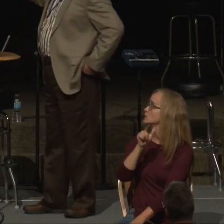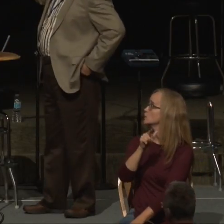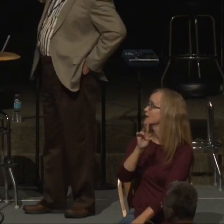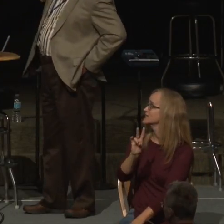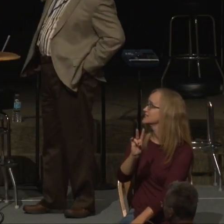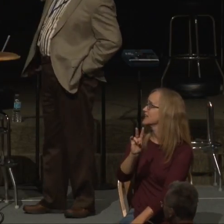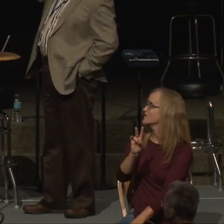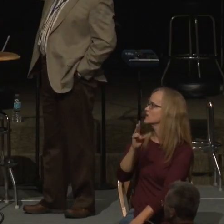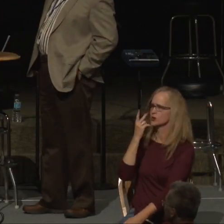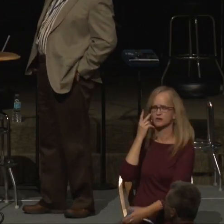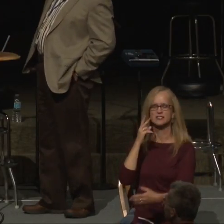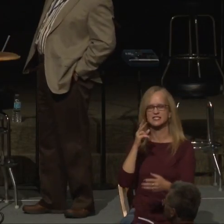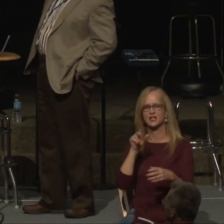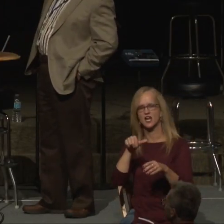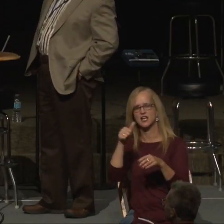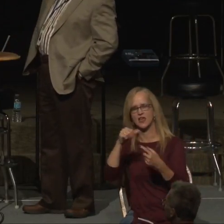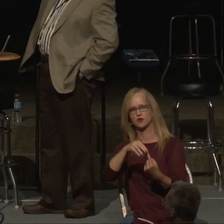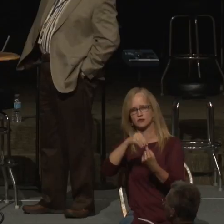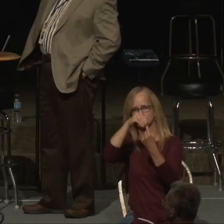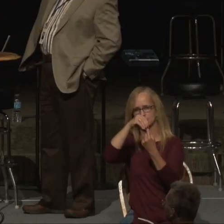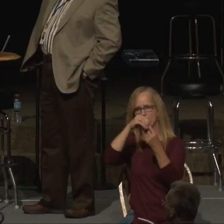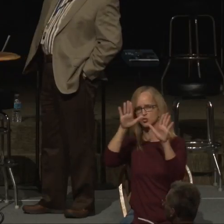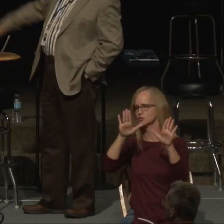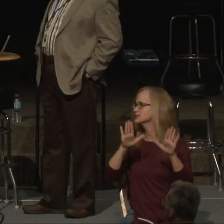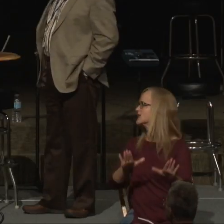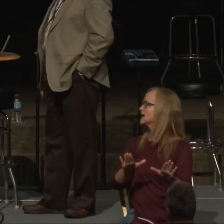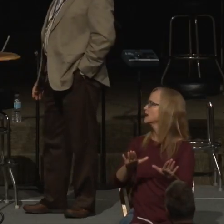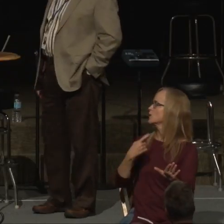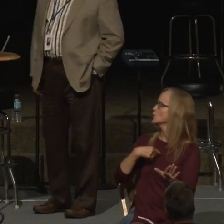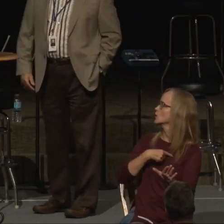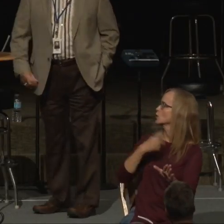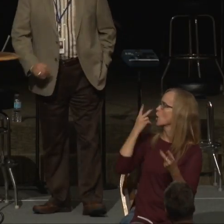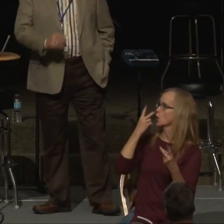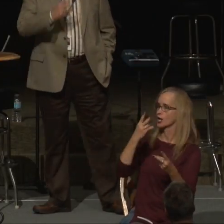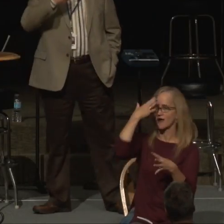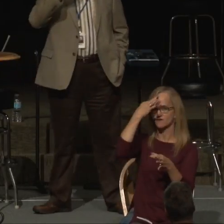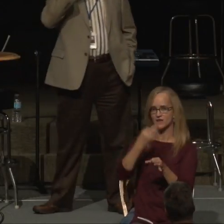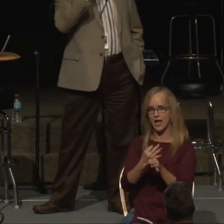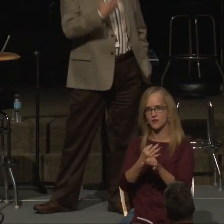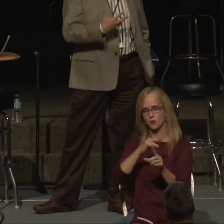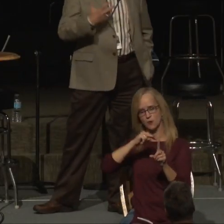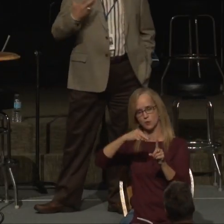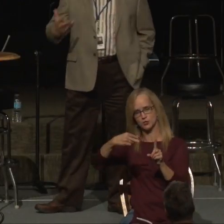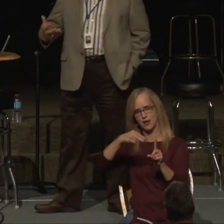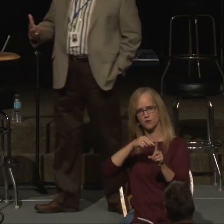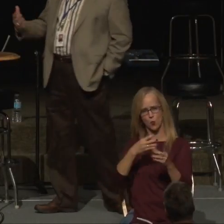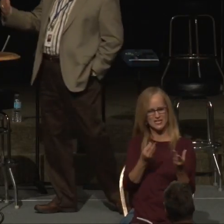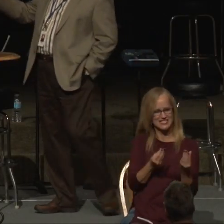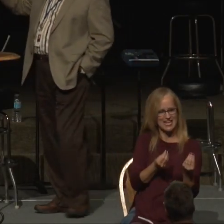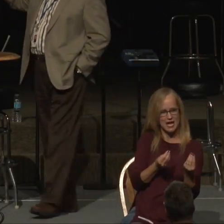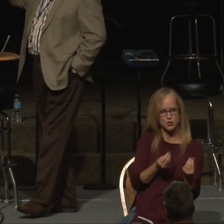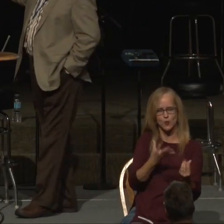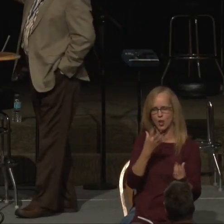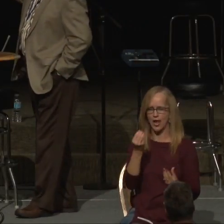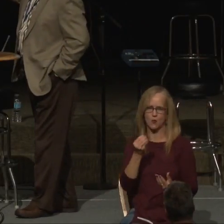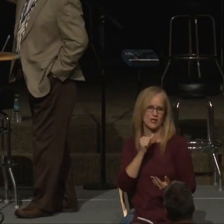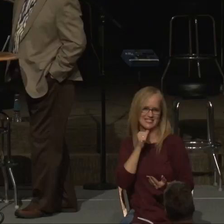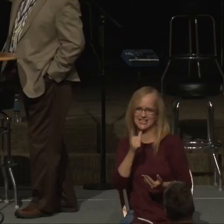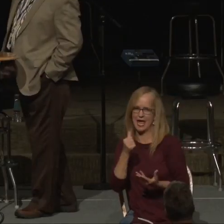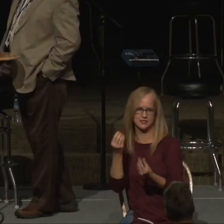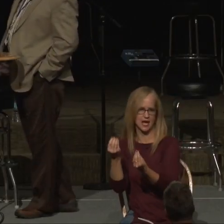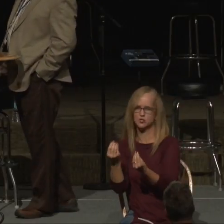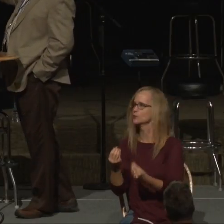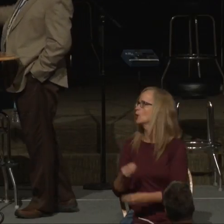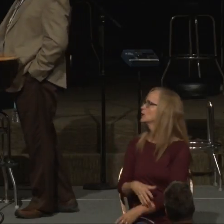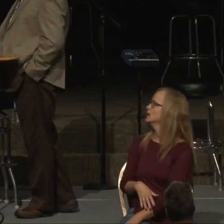in and how much resilience we have at the end of the week. But we're going to be looking at faith from the perspective of what is tangible, what is intangible, and then we'll